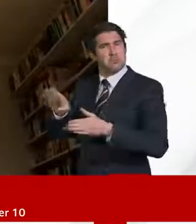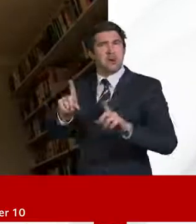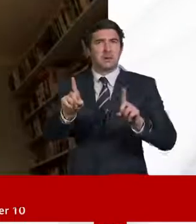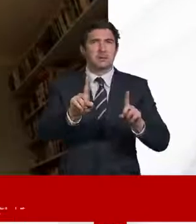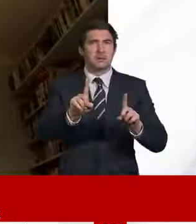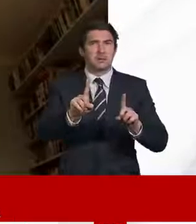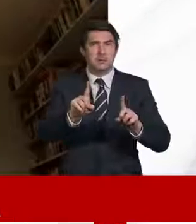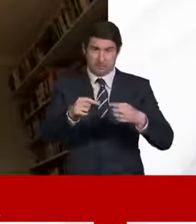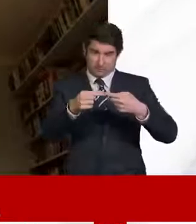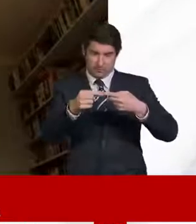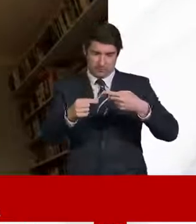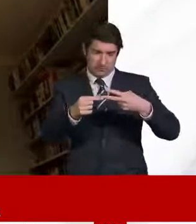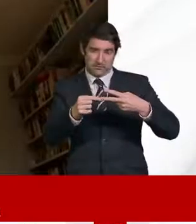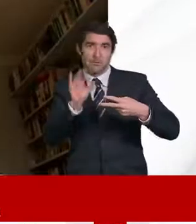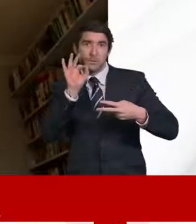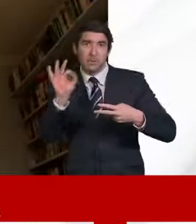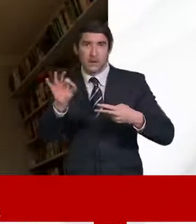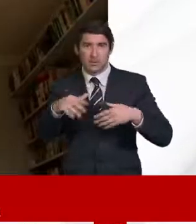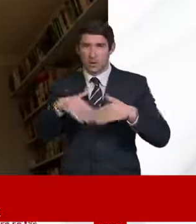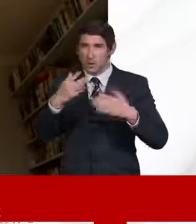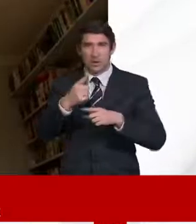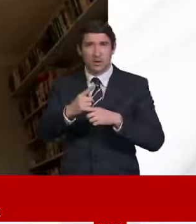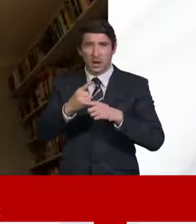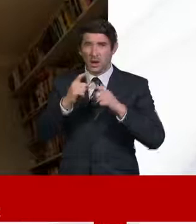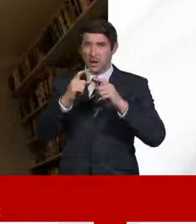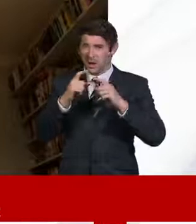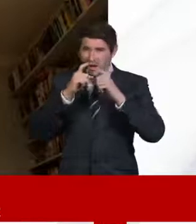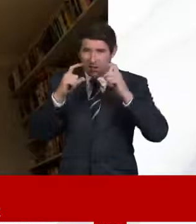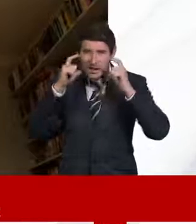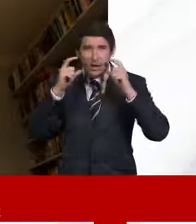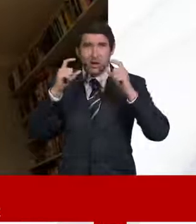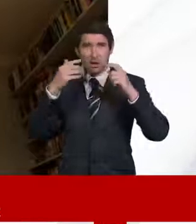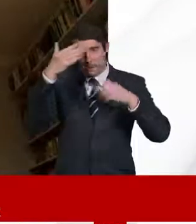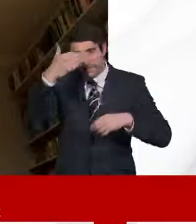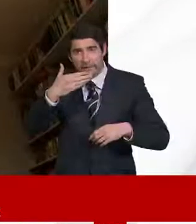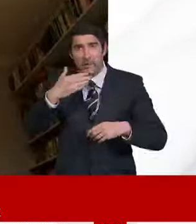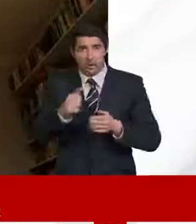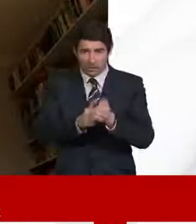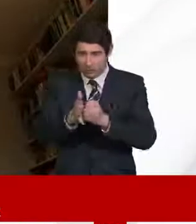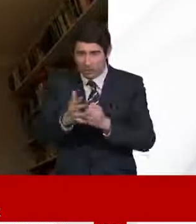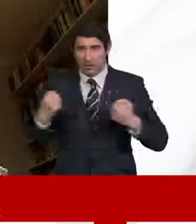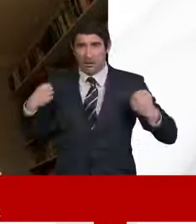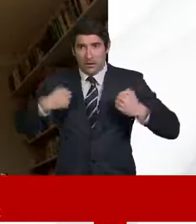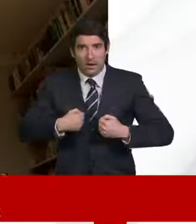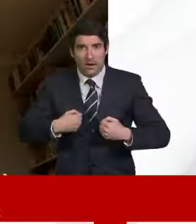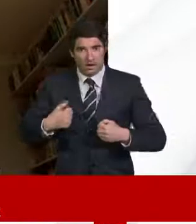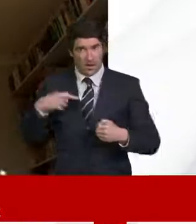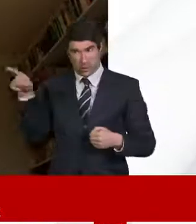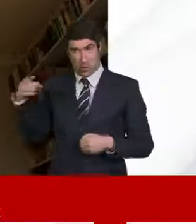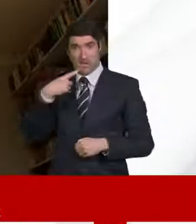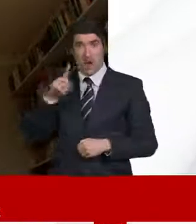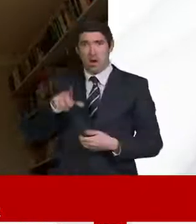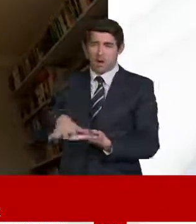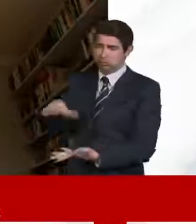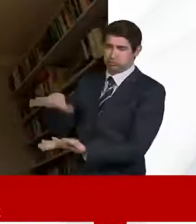protective equipment is in the system. But equally, every day doctors come to me and they say they don't feel protected. They are not getting